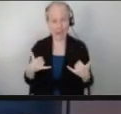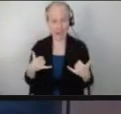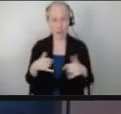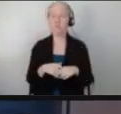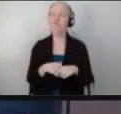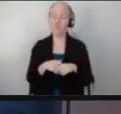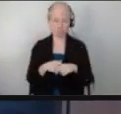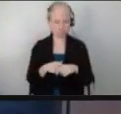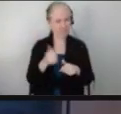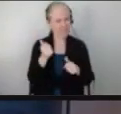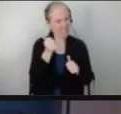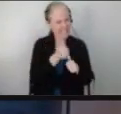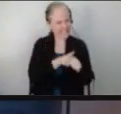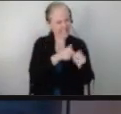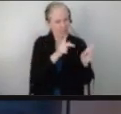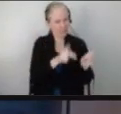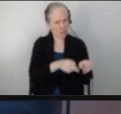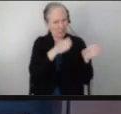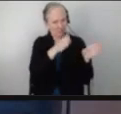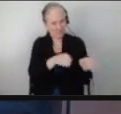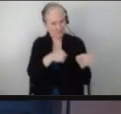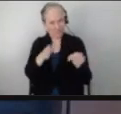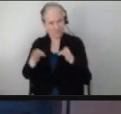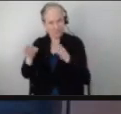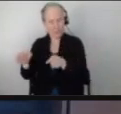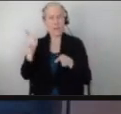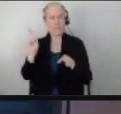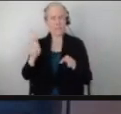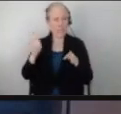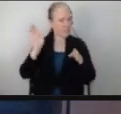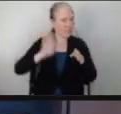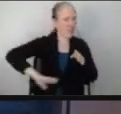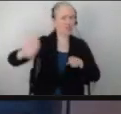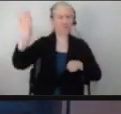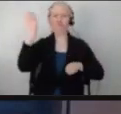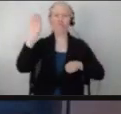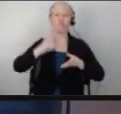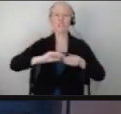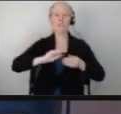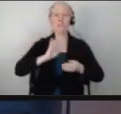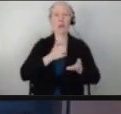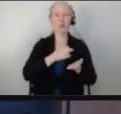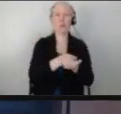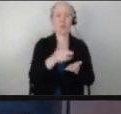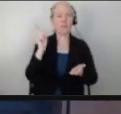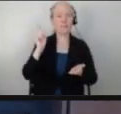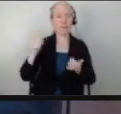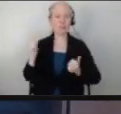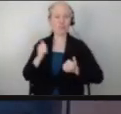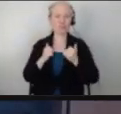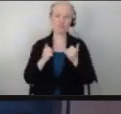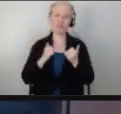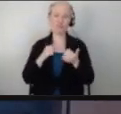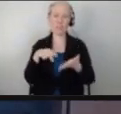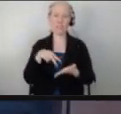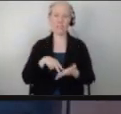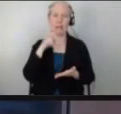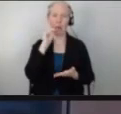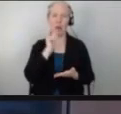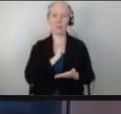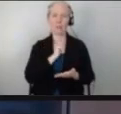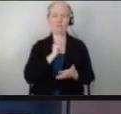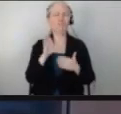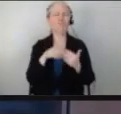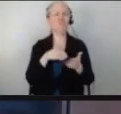to speak our truths and to stand up for ourselves, whether it's when we're in college,